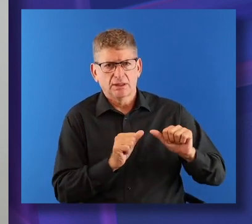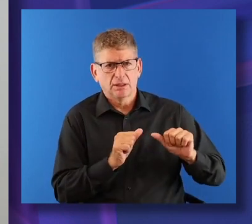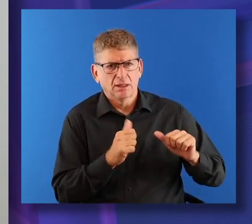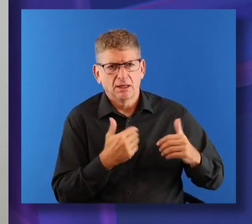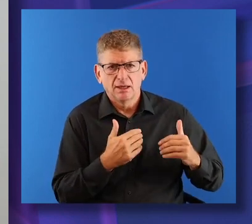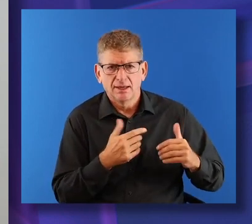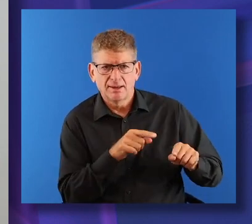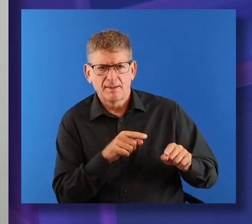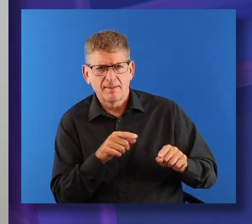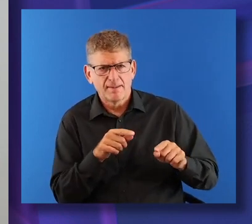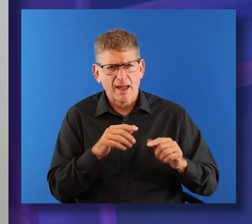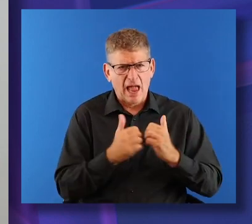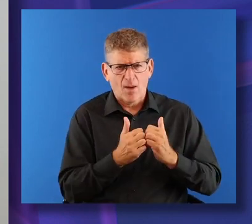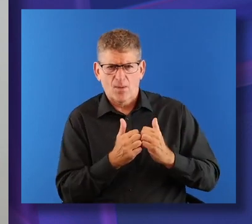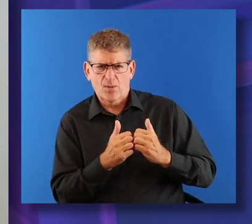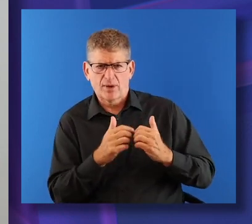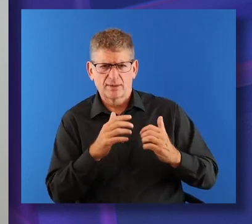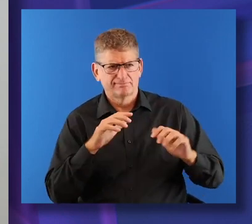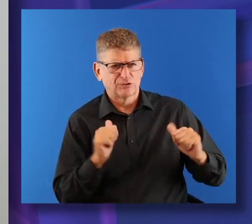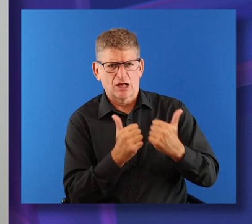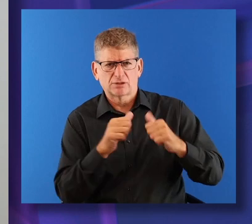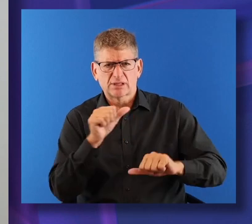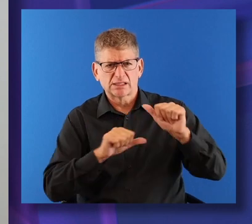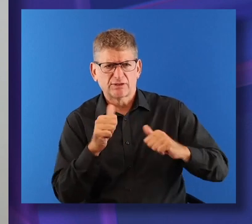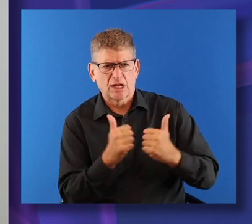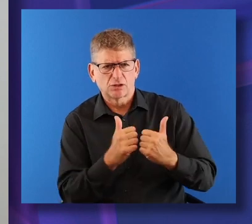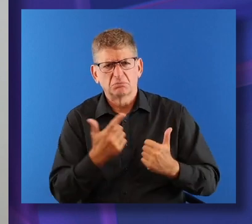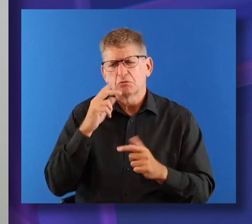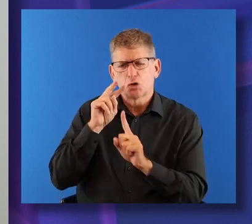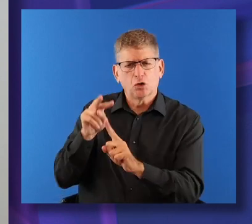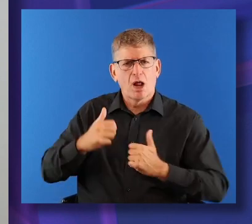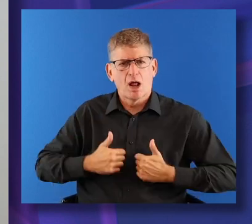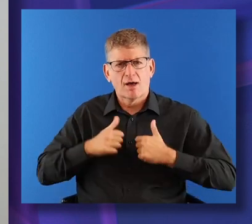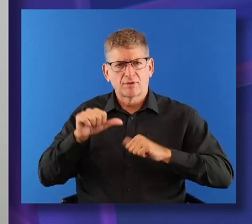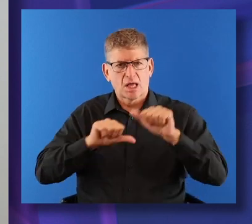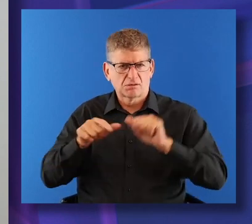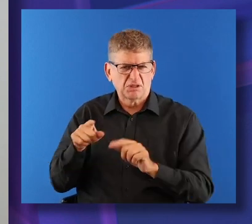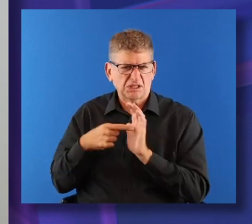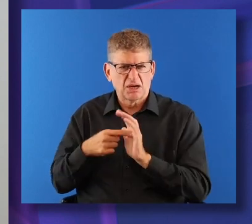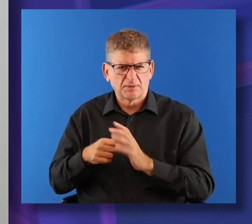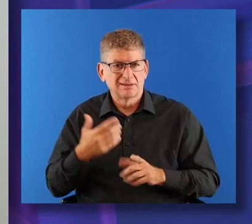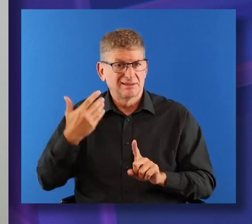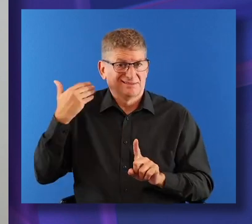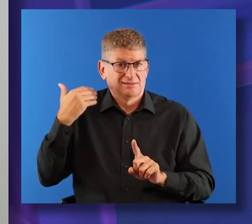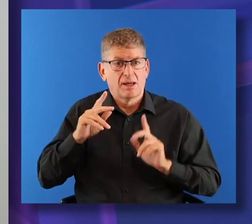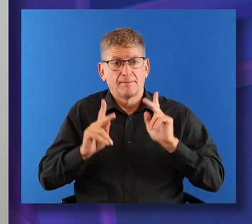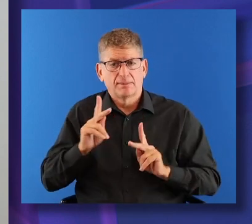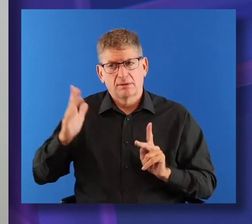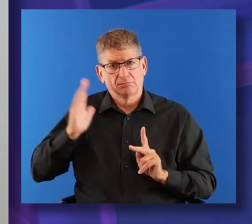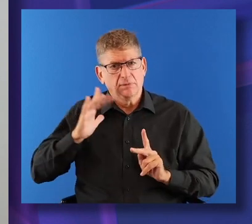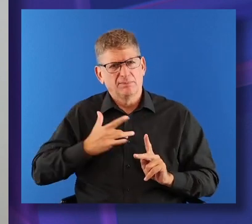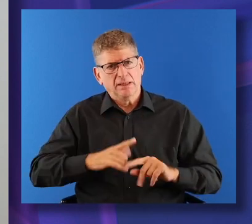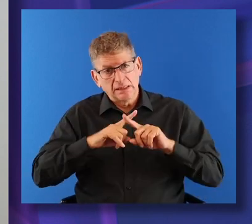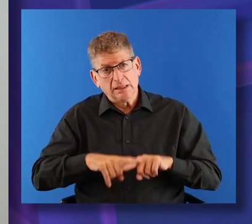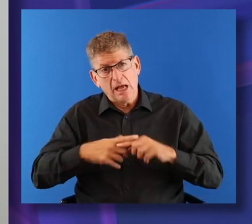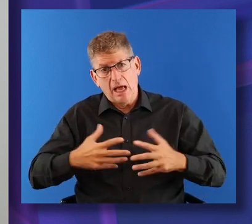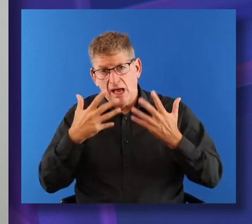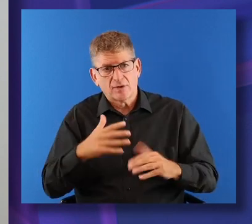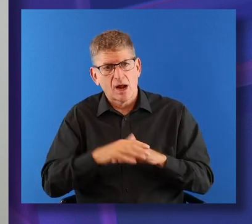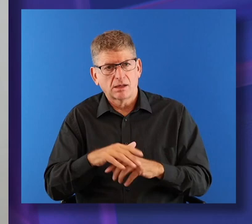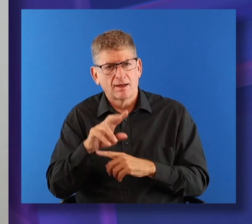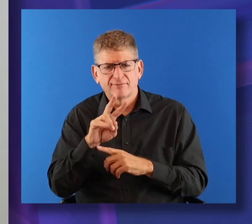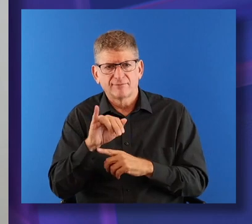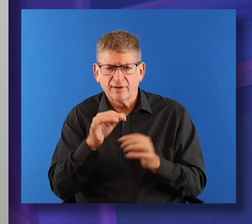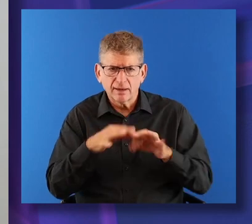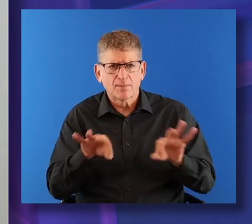the scientific world and tackling scientific challenges. Take life science as an example. Previously, people heavily relied on